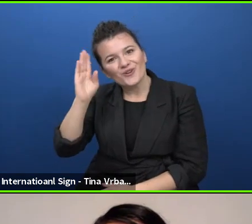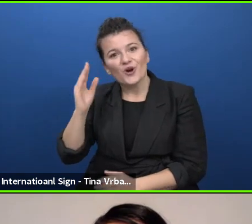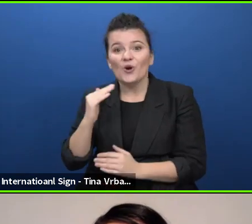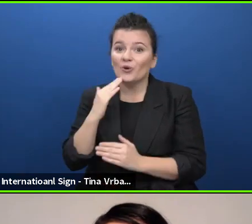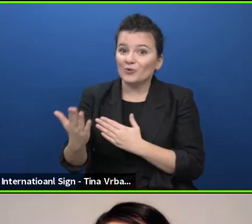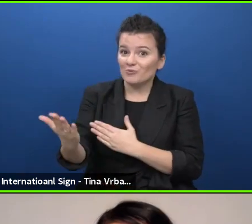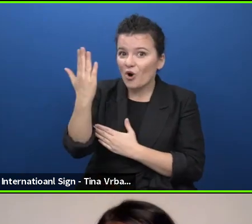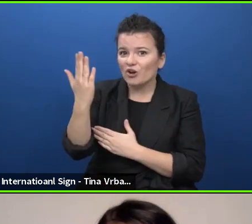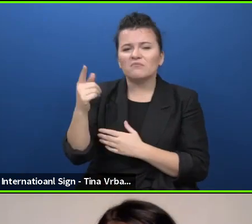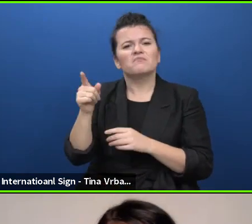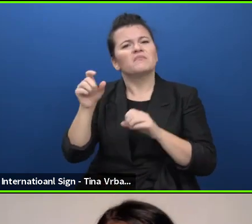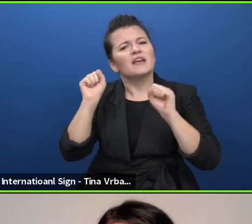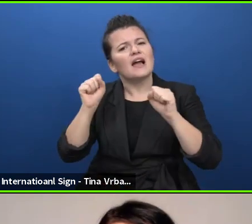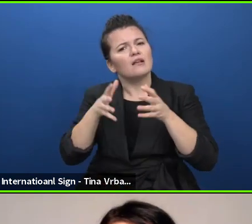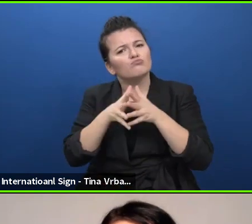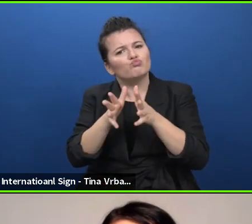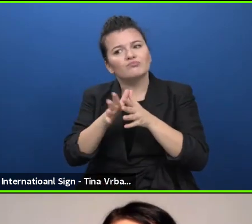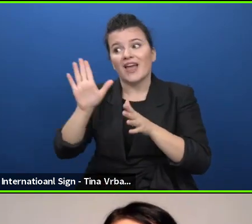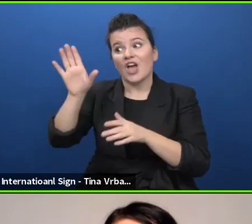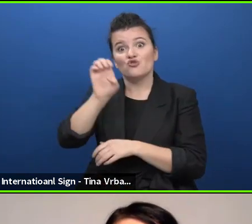Commission's Theatre Initiative.